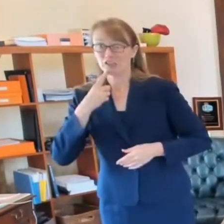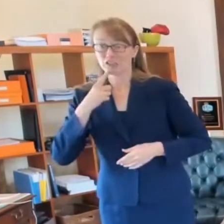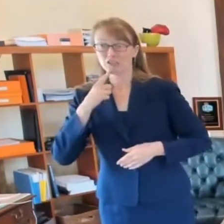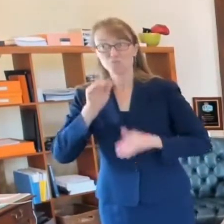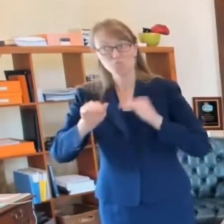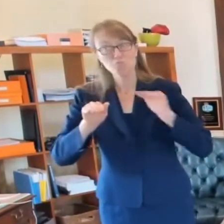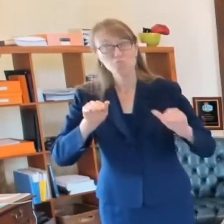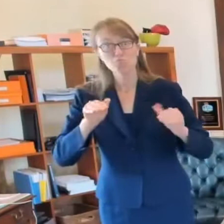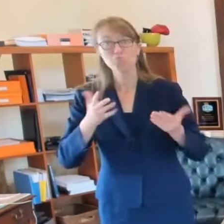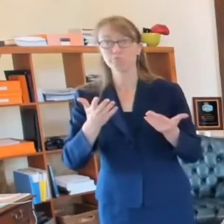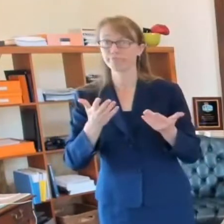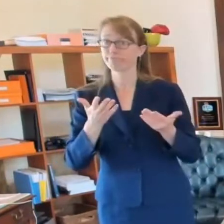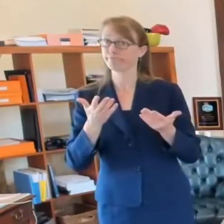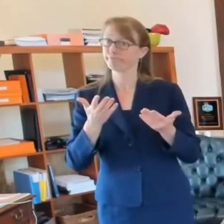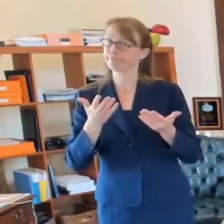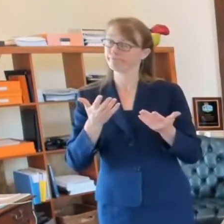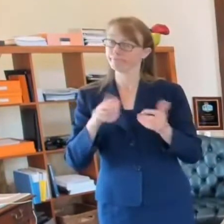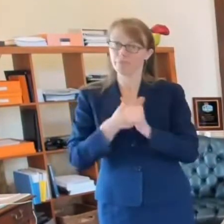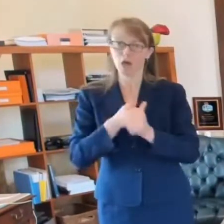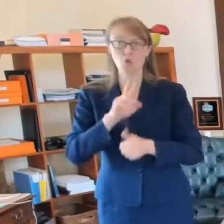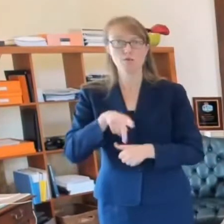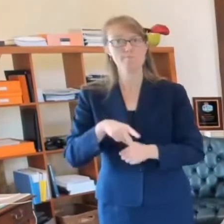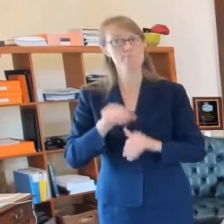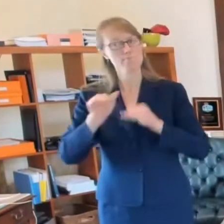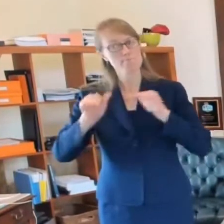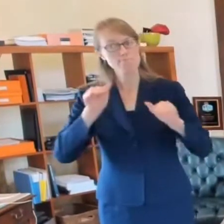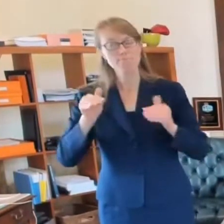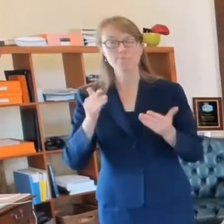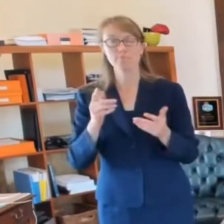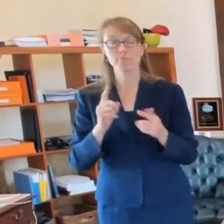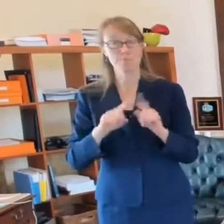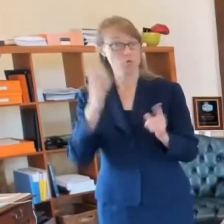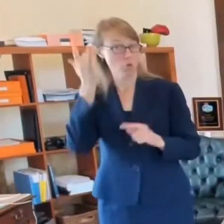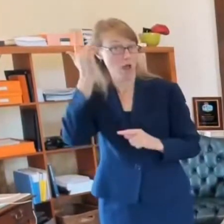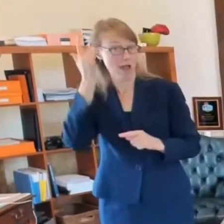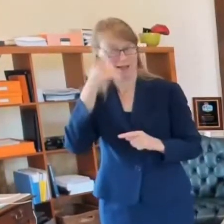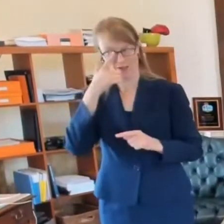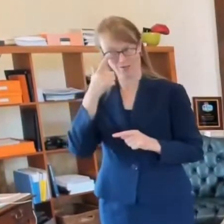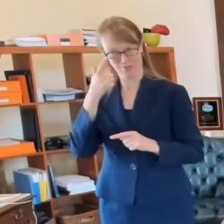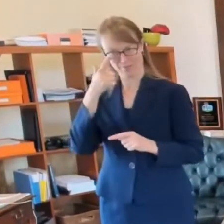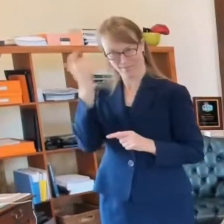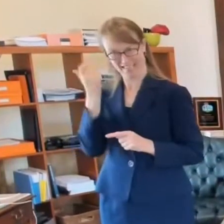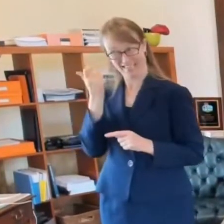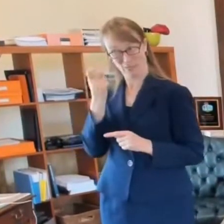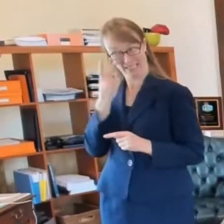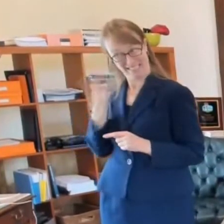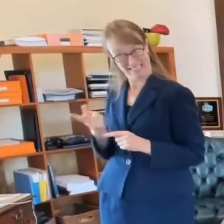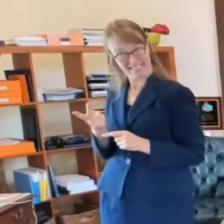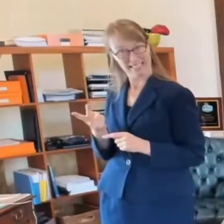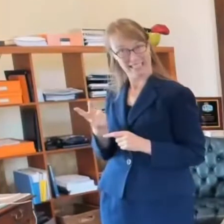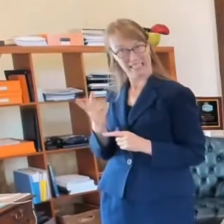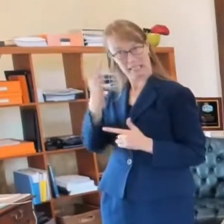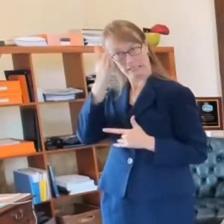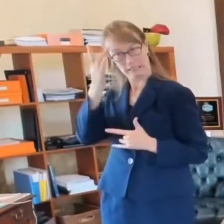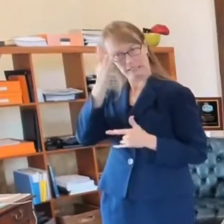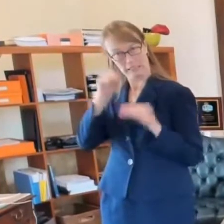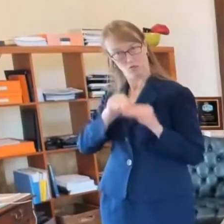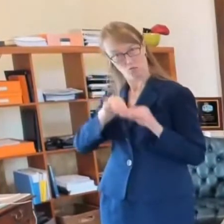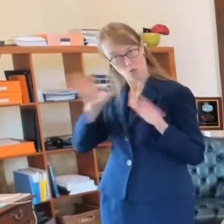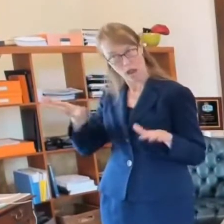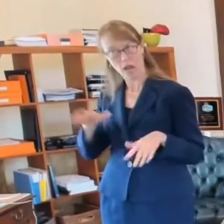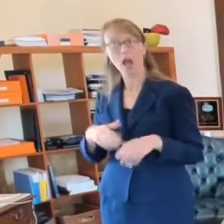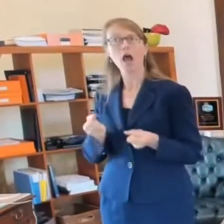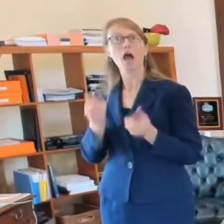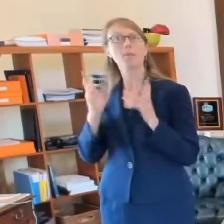are seeing high hospitalization numbers, 40 on average, 7 day, and